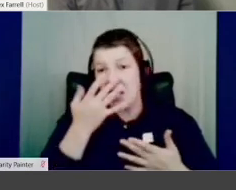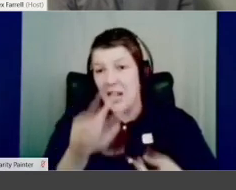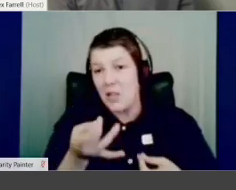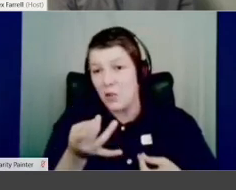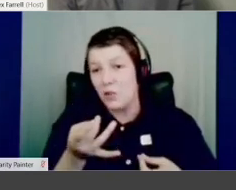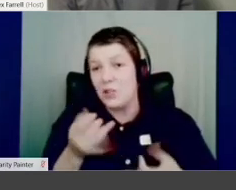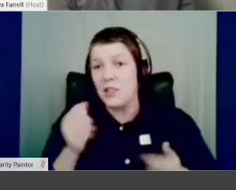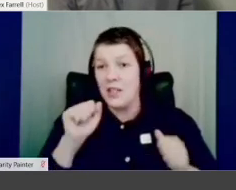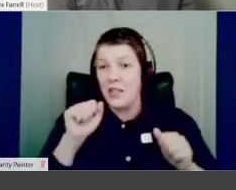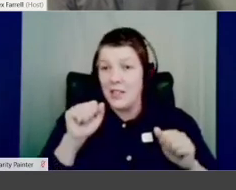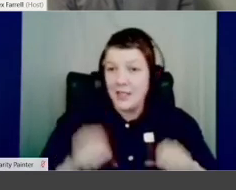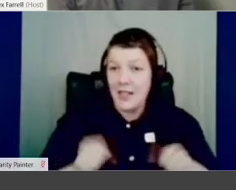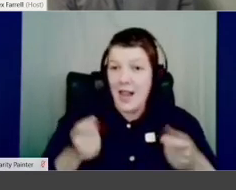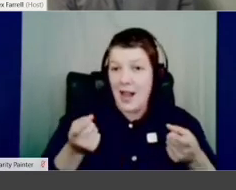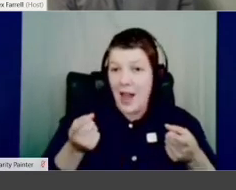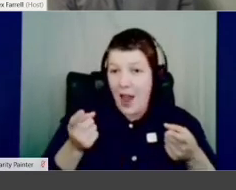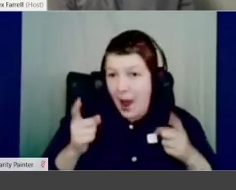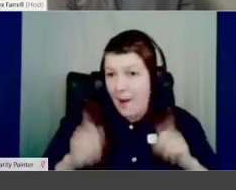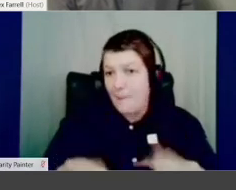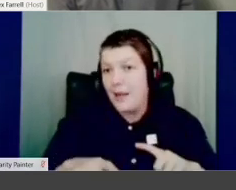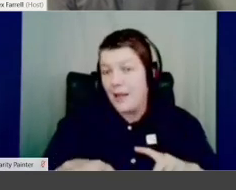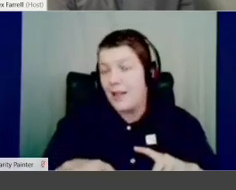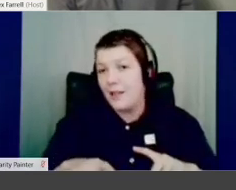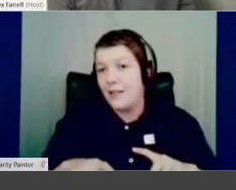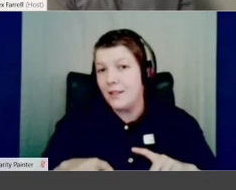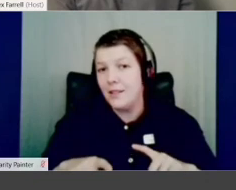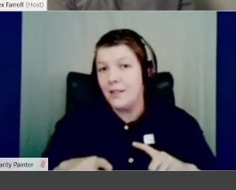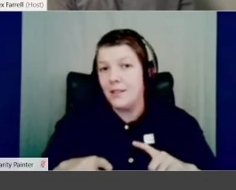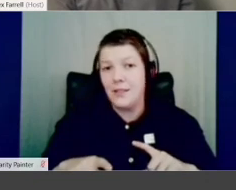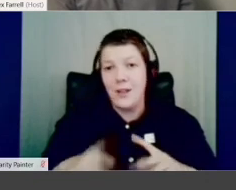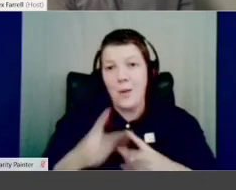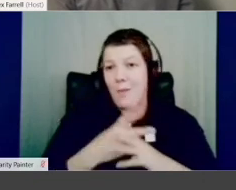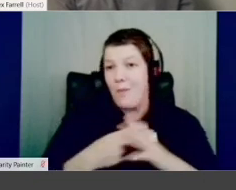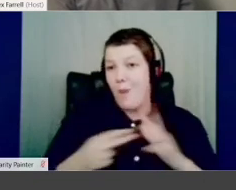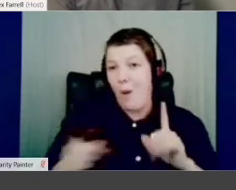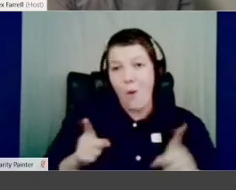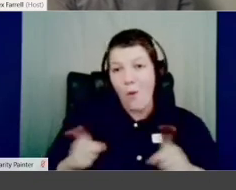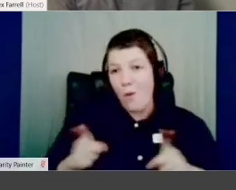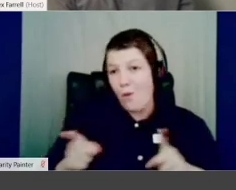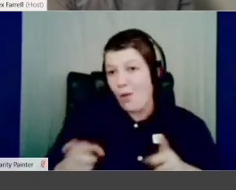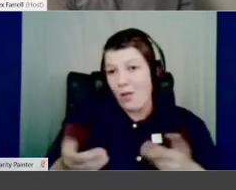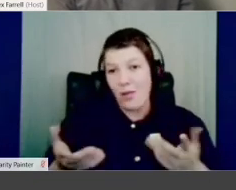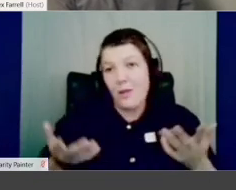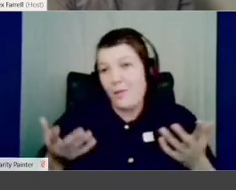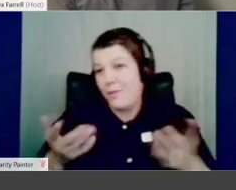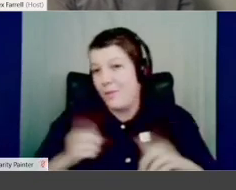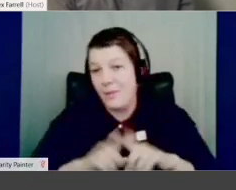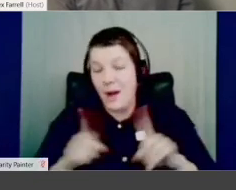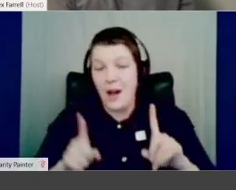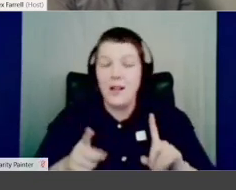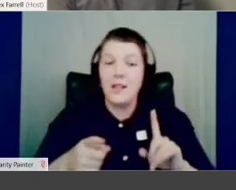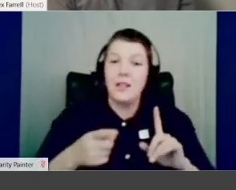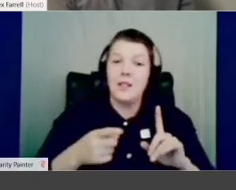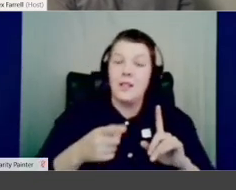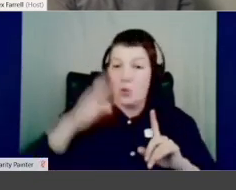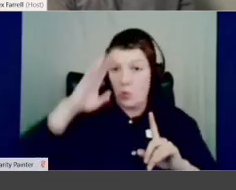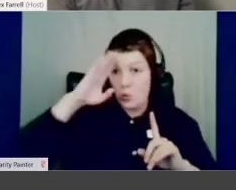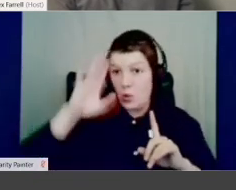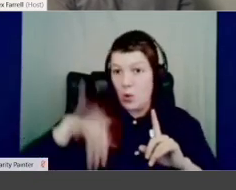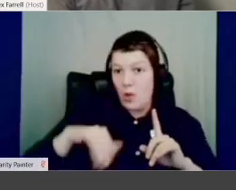think that's what I've seen the most of. And I do think it's when there's an issue, if you